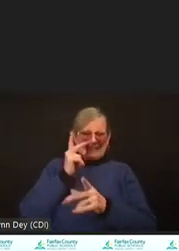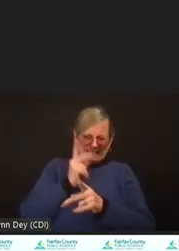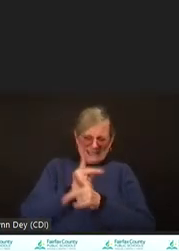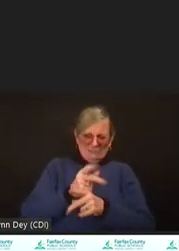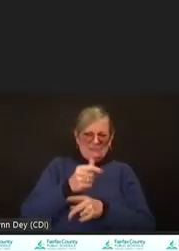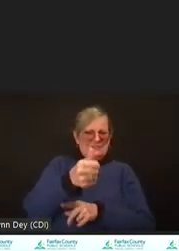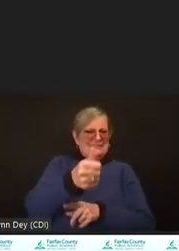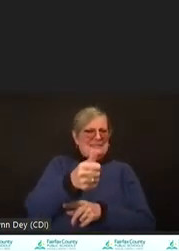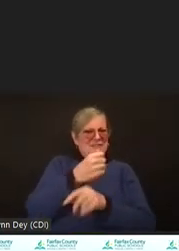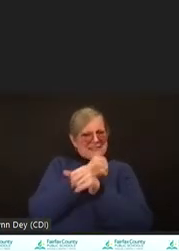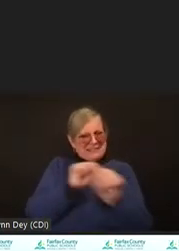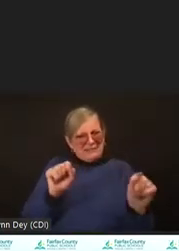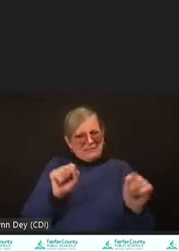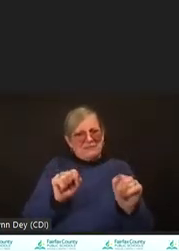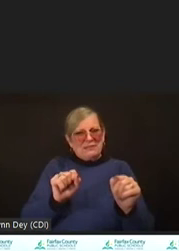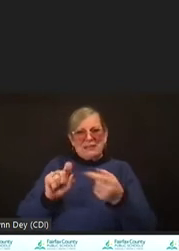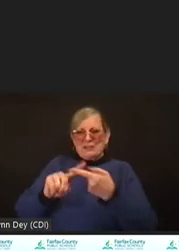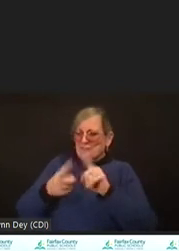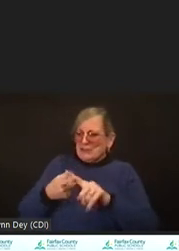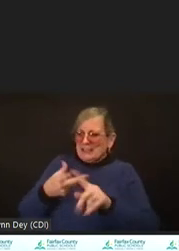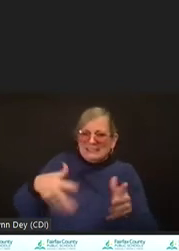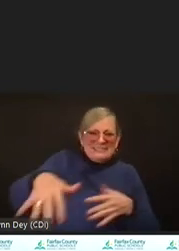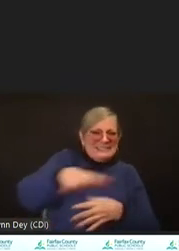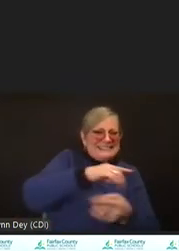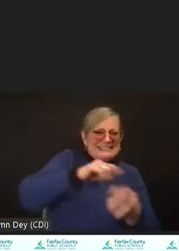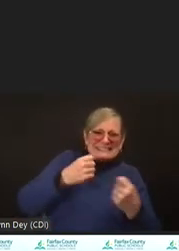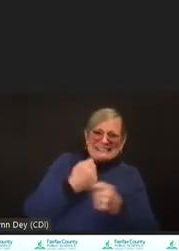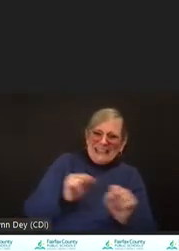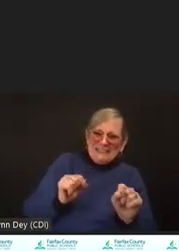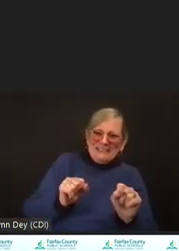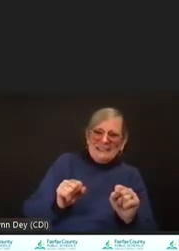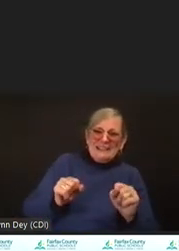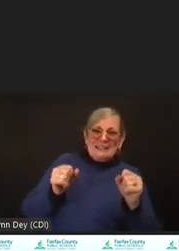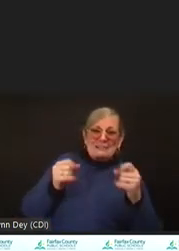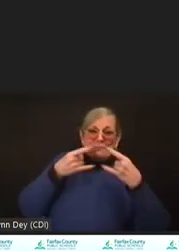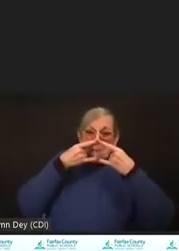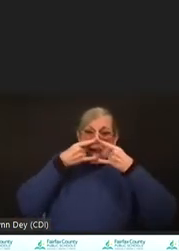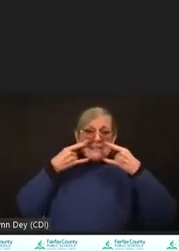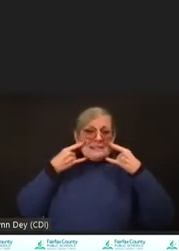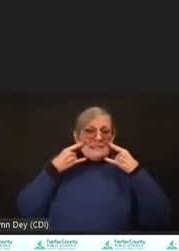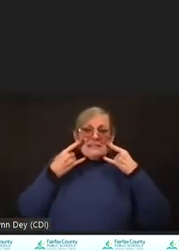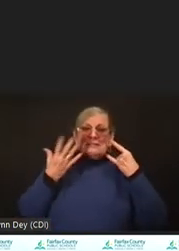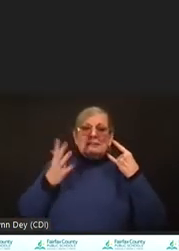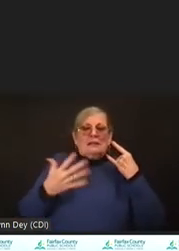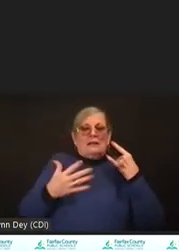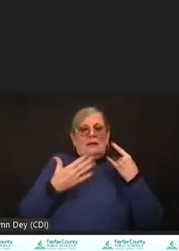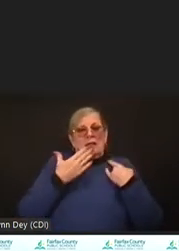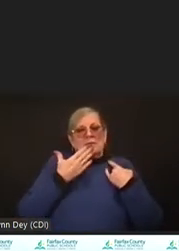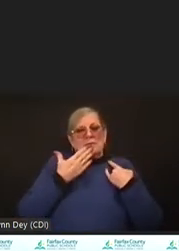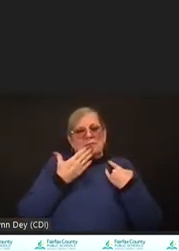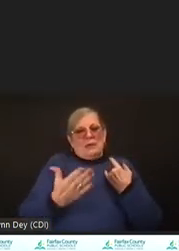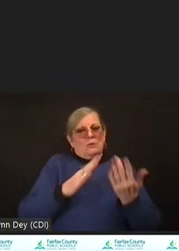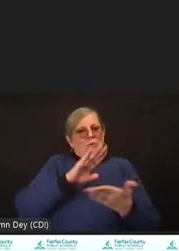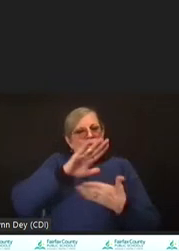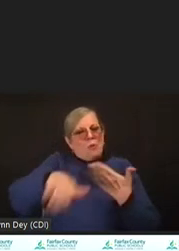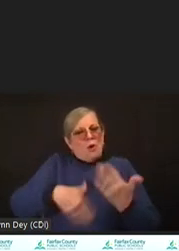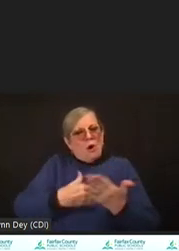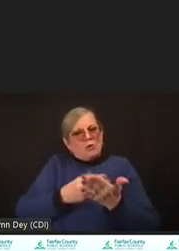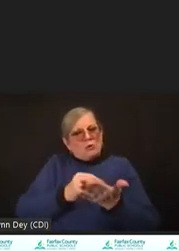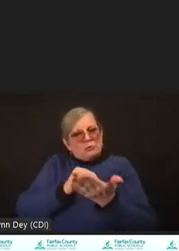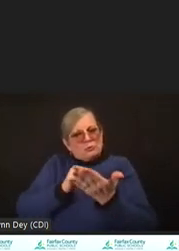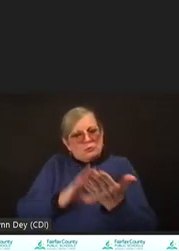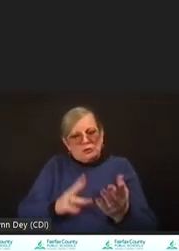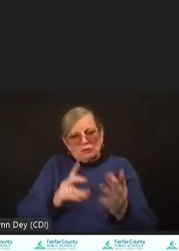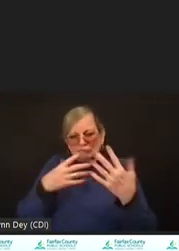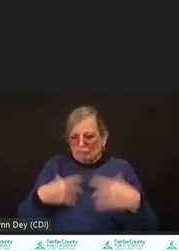and to keep their community safe. So we want to take this time and say thank you to our students. When we go next, while we celebrate